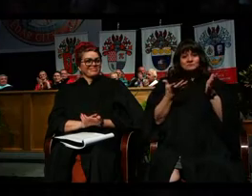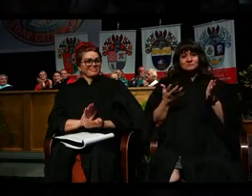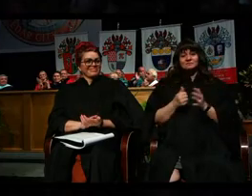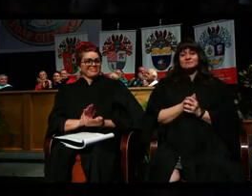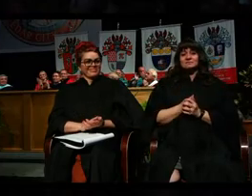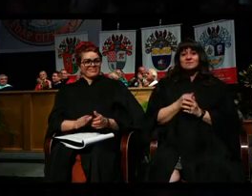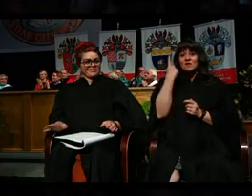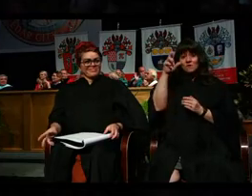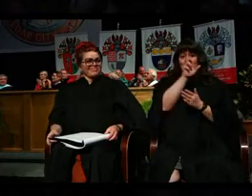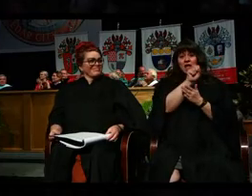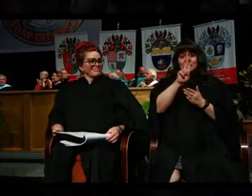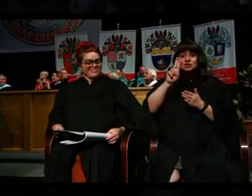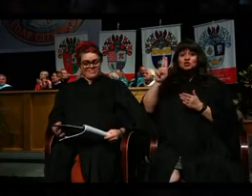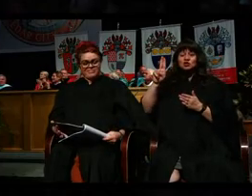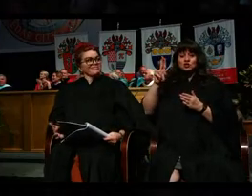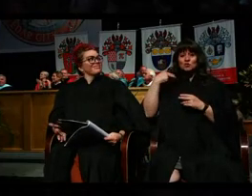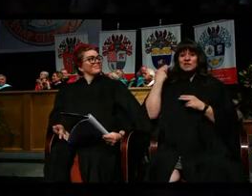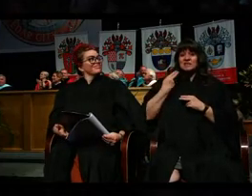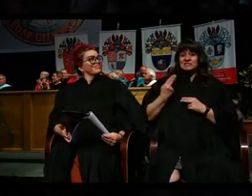in SUU's history.